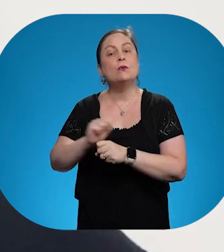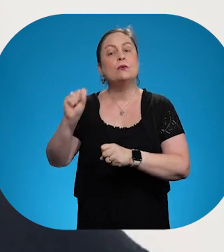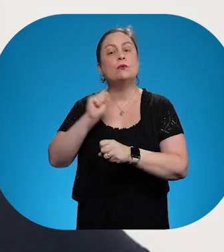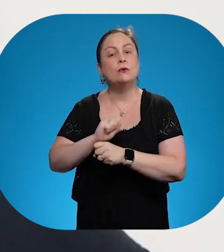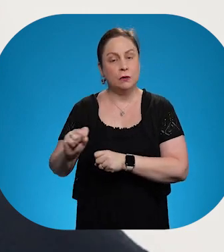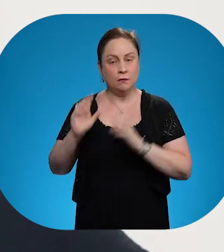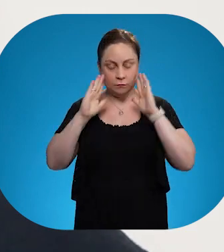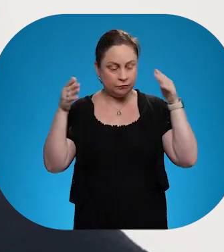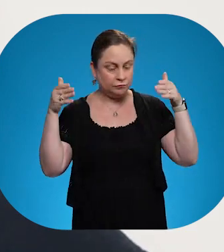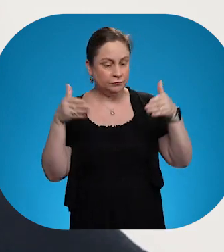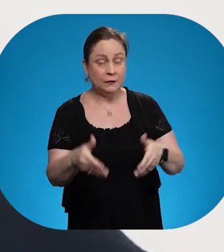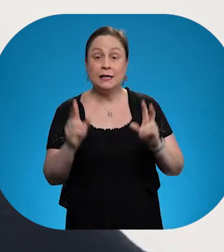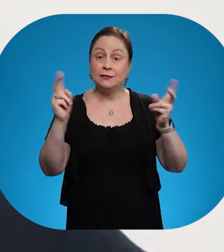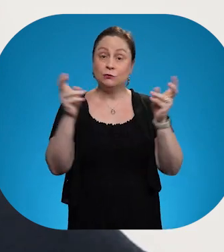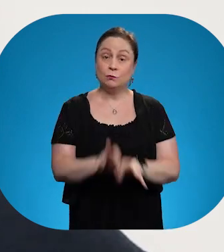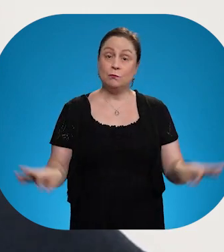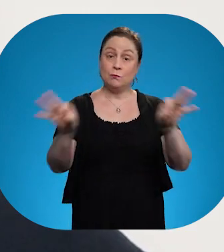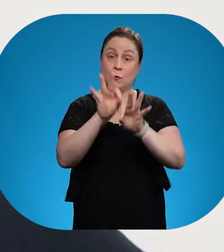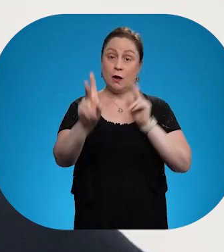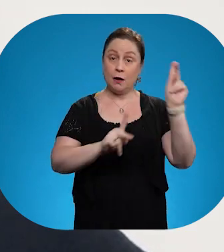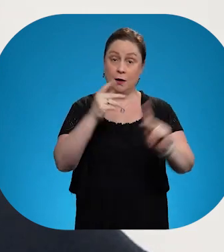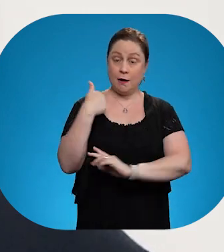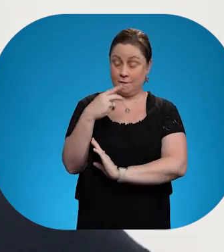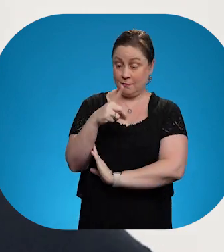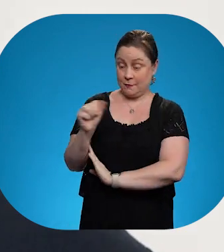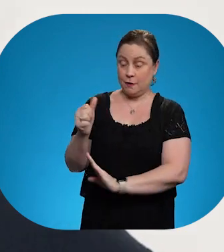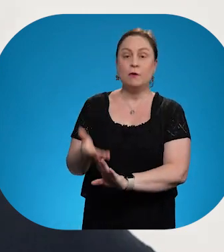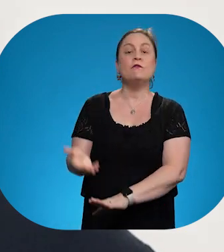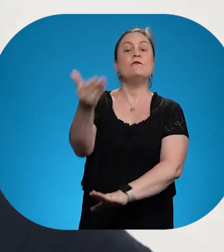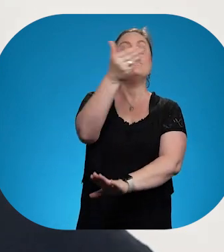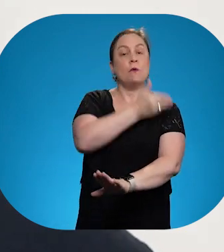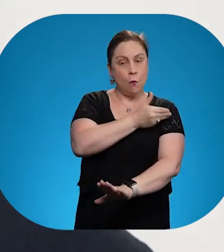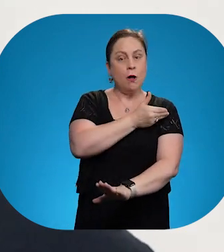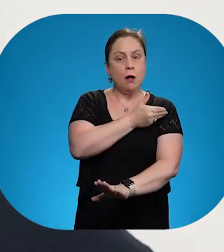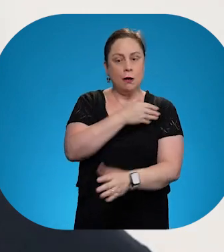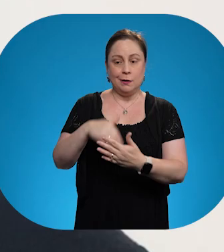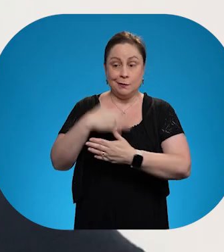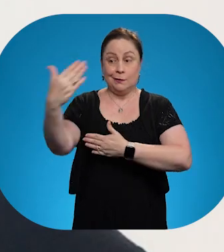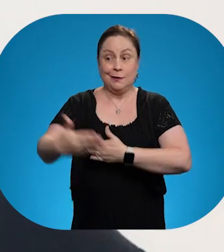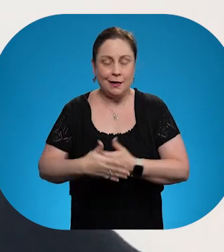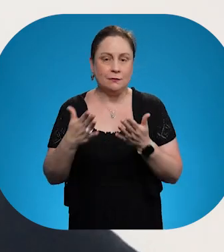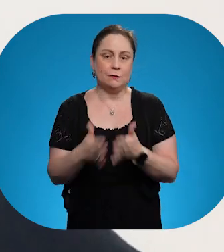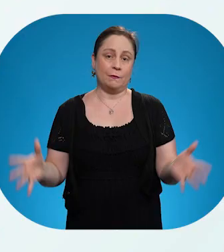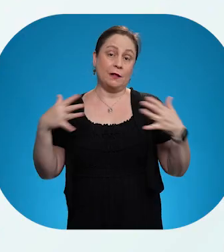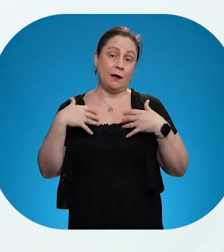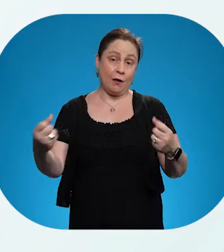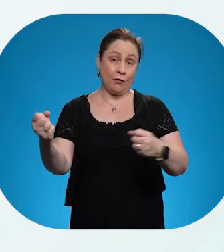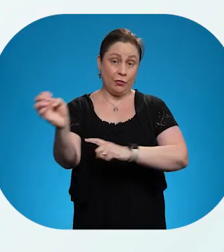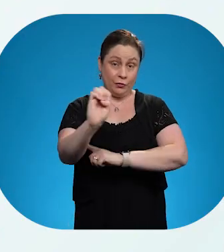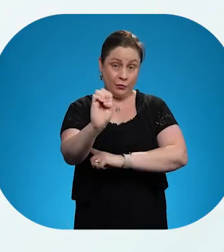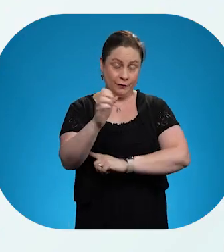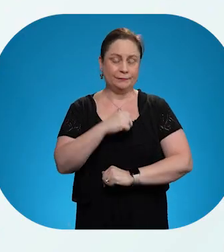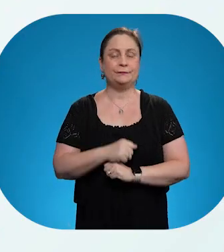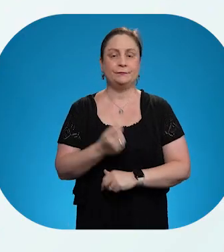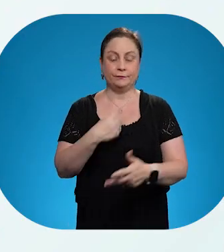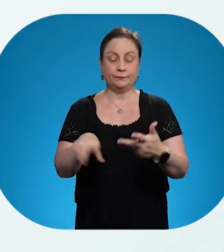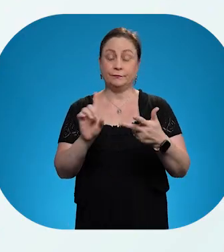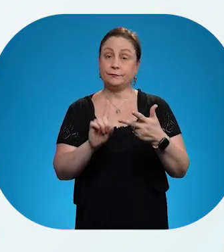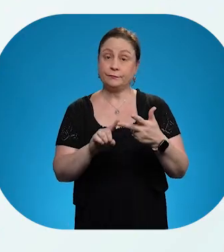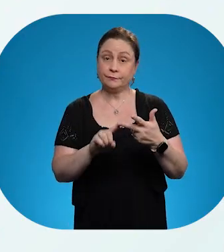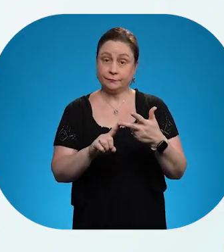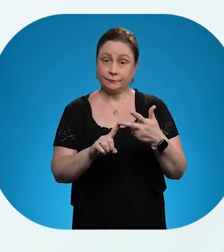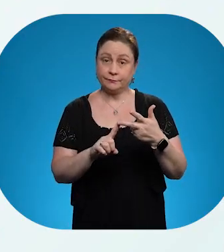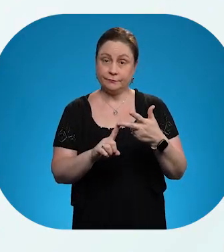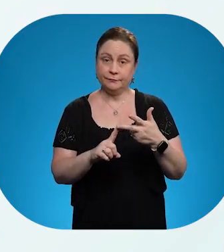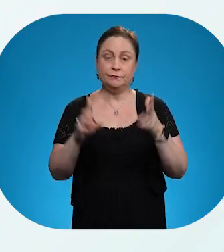on issues important to people with disabilities before the next public health emergency. The next webinar